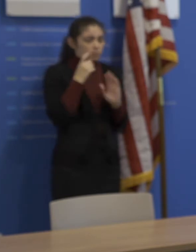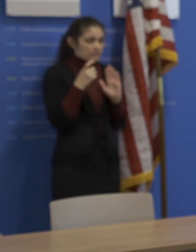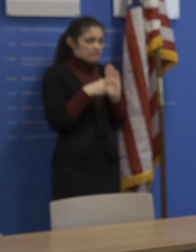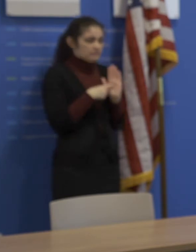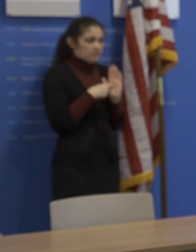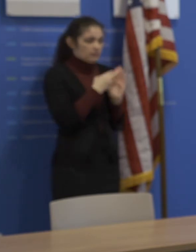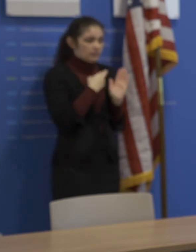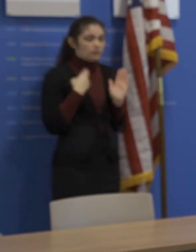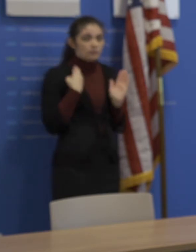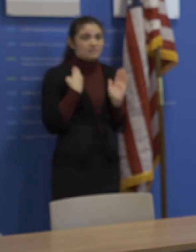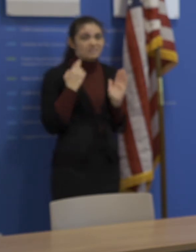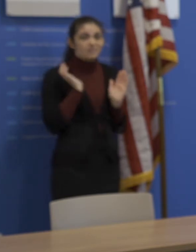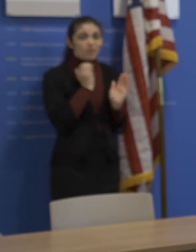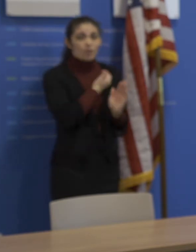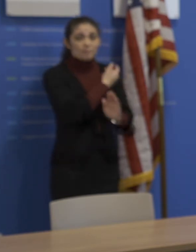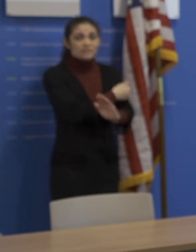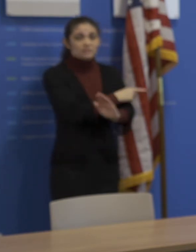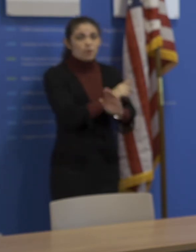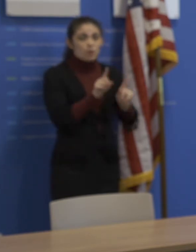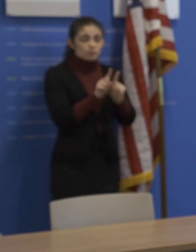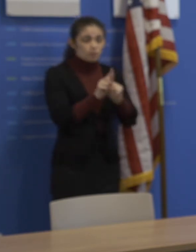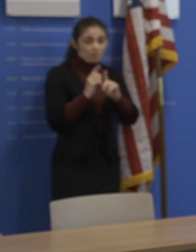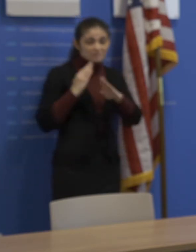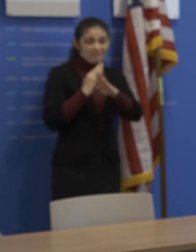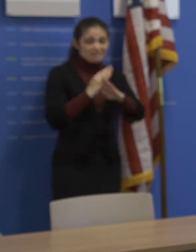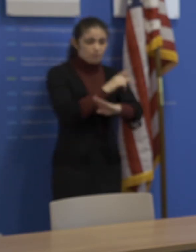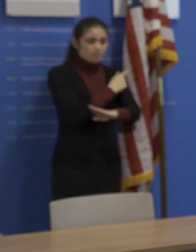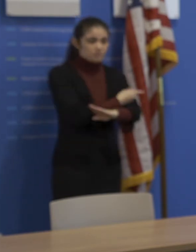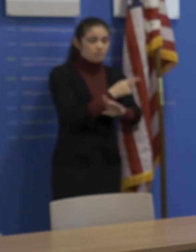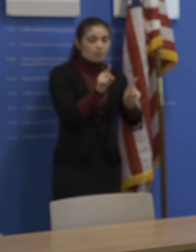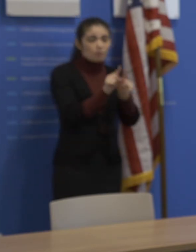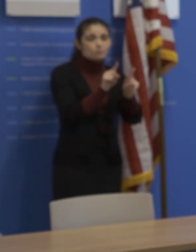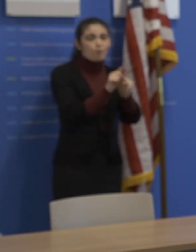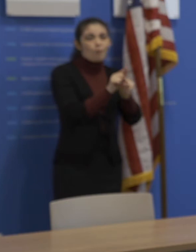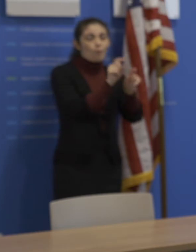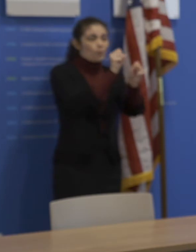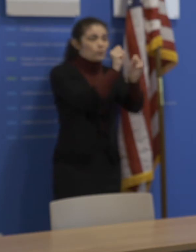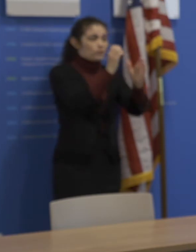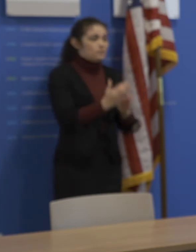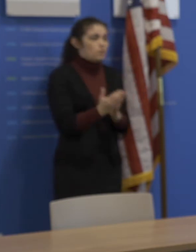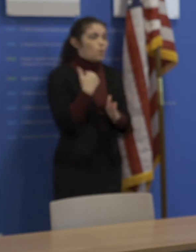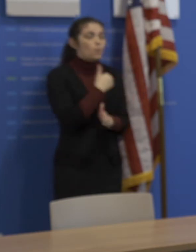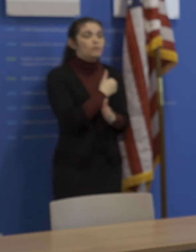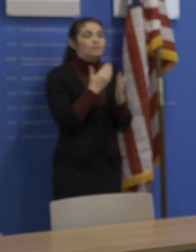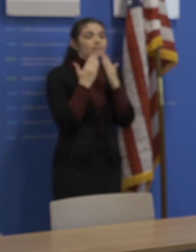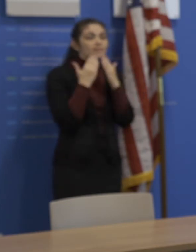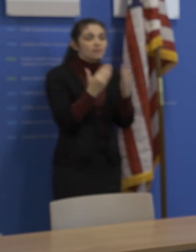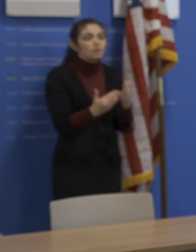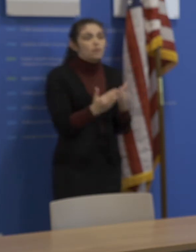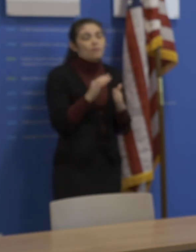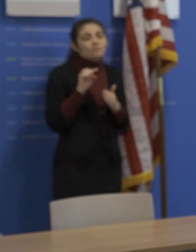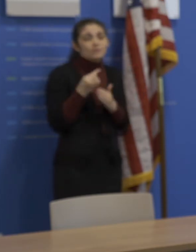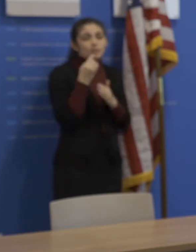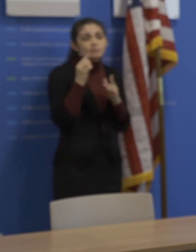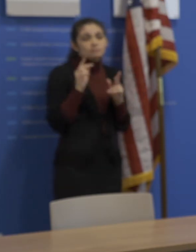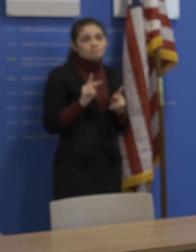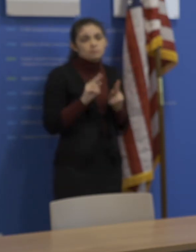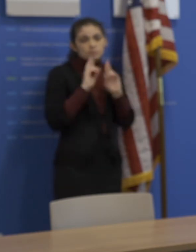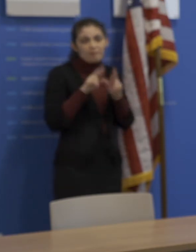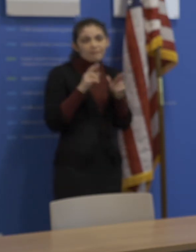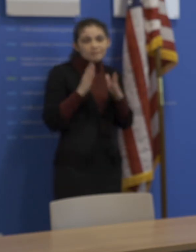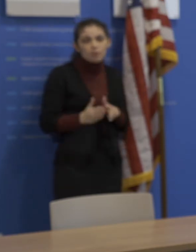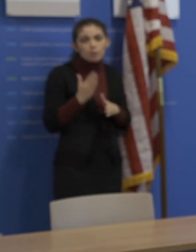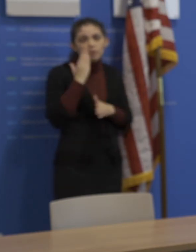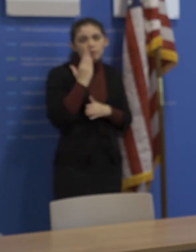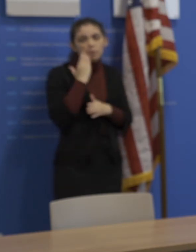recognizing the risks to our patients and wanting to protect not only our patients but our coworkers. So we thank you, first responders, and we know that